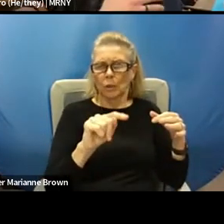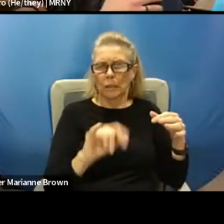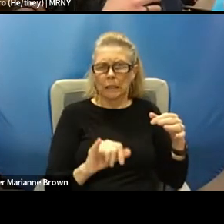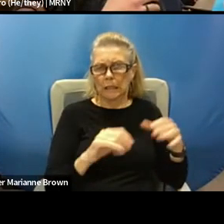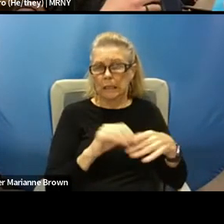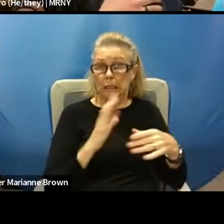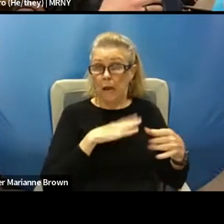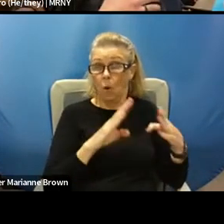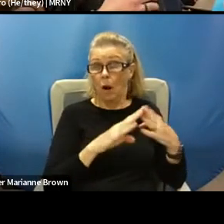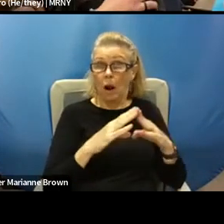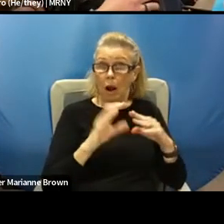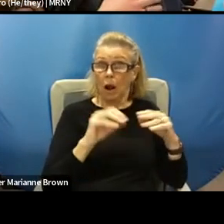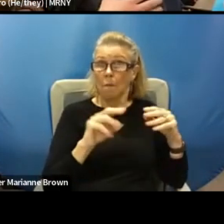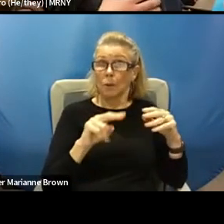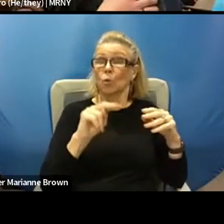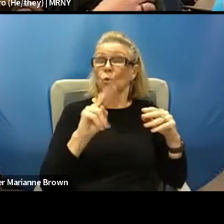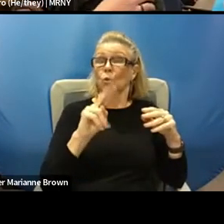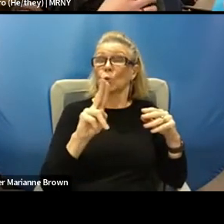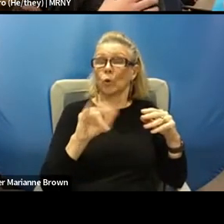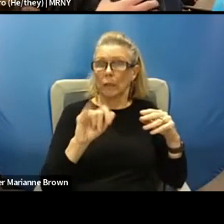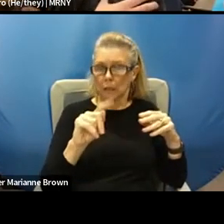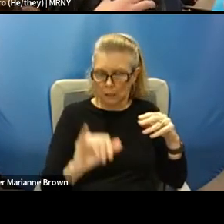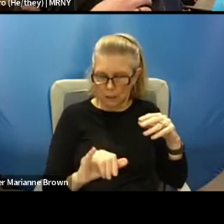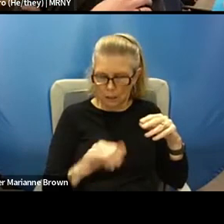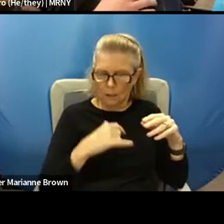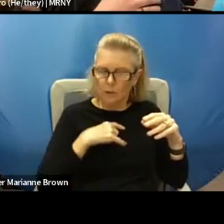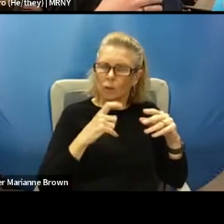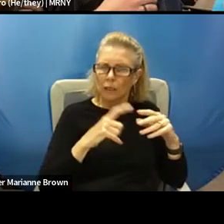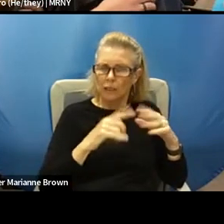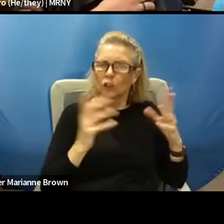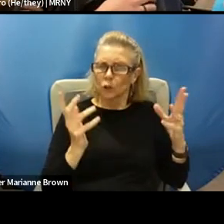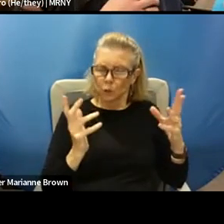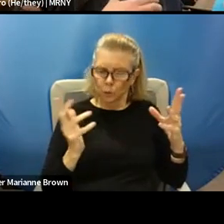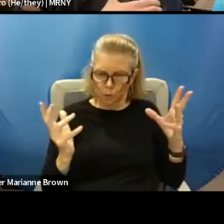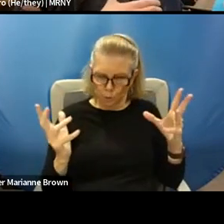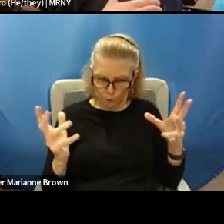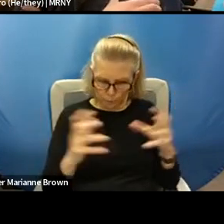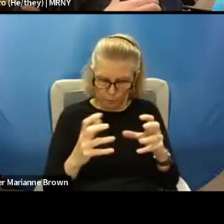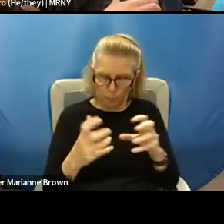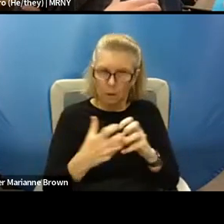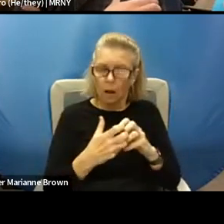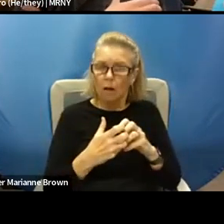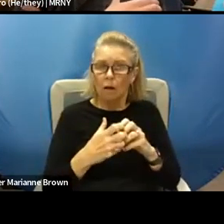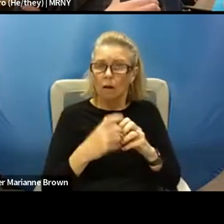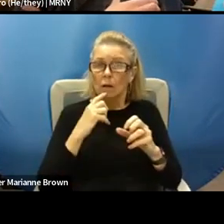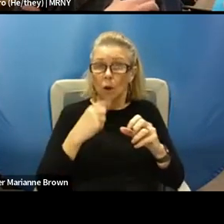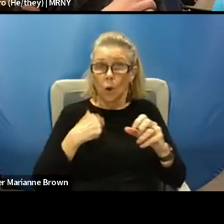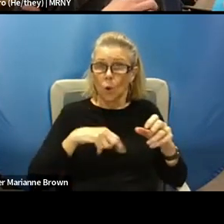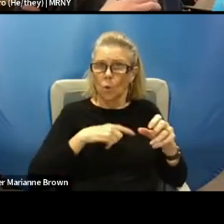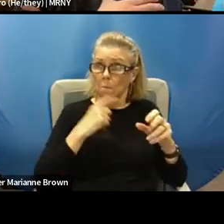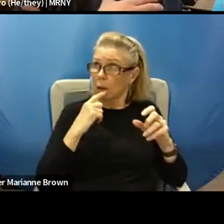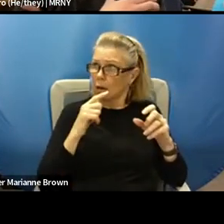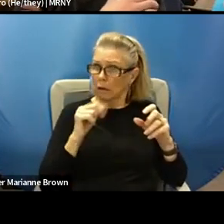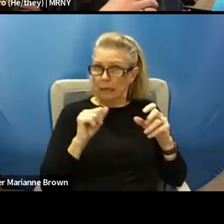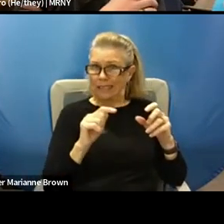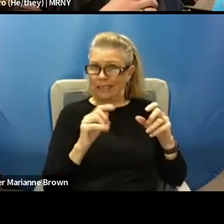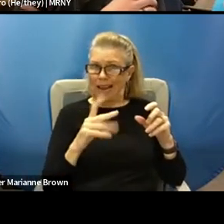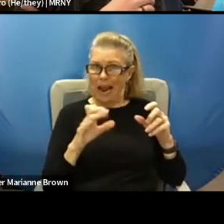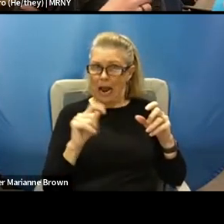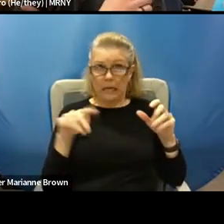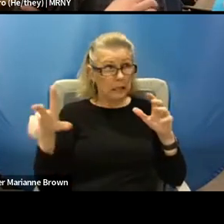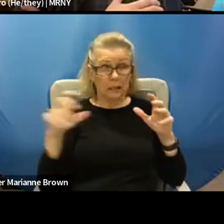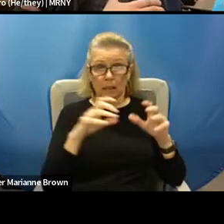We need to pull it back together. Right. So we're being attacked as a community. We need to pull it together.